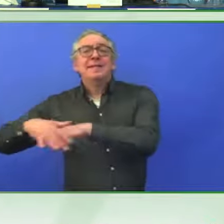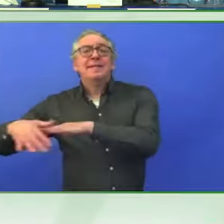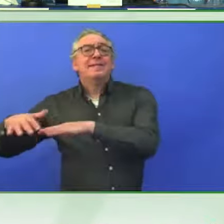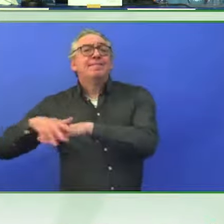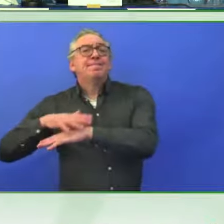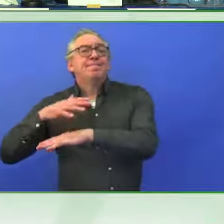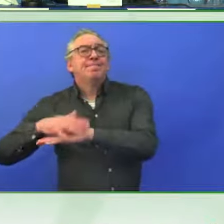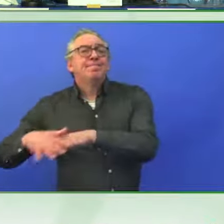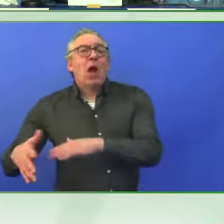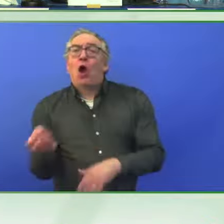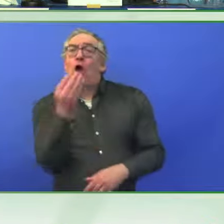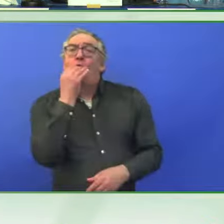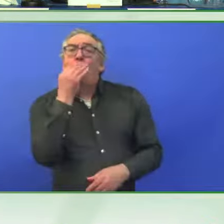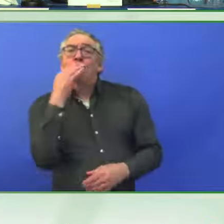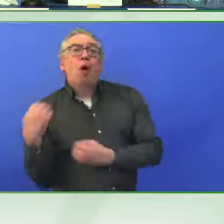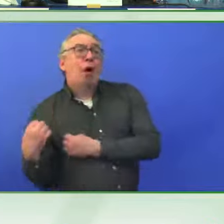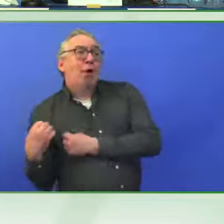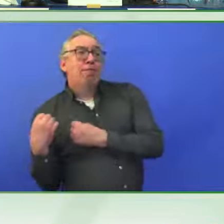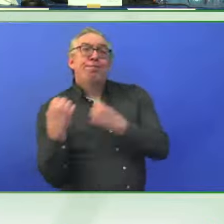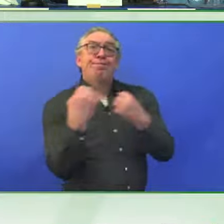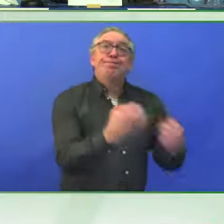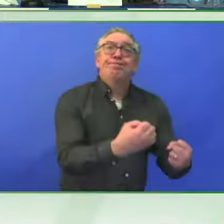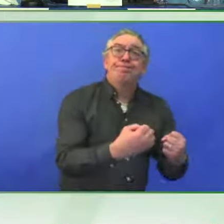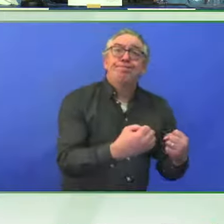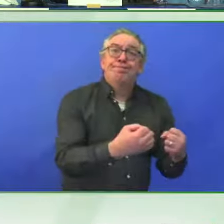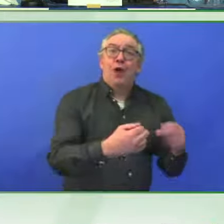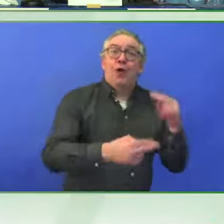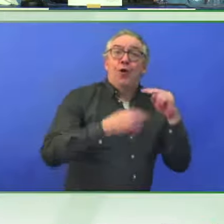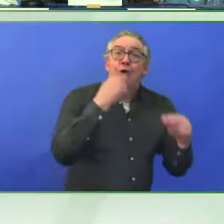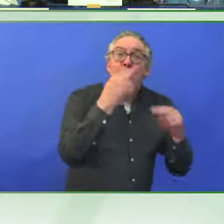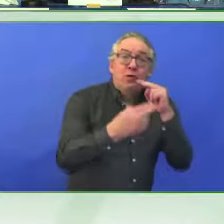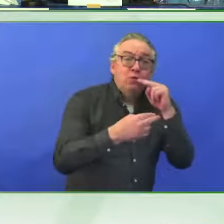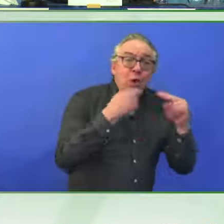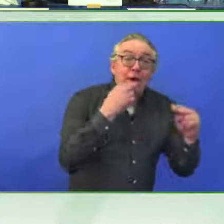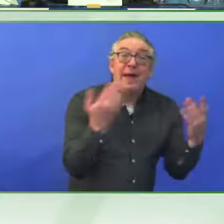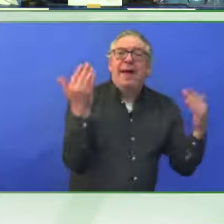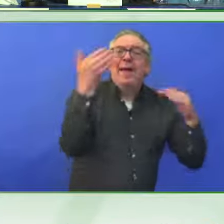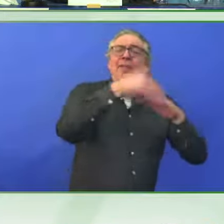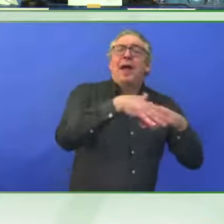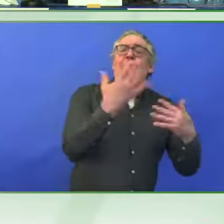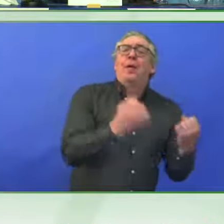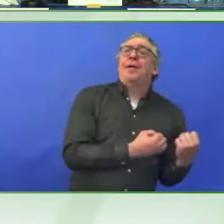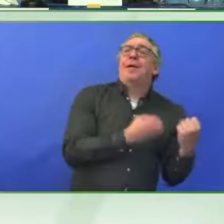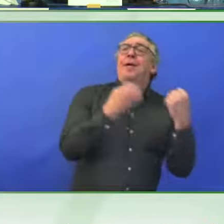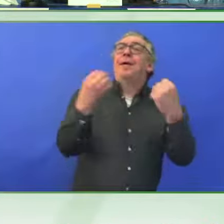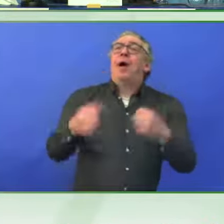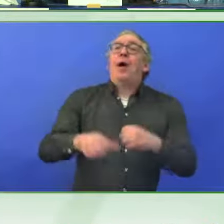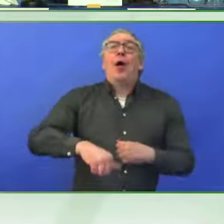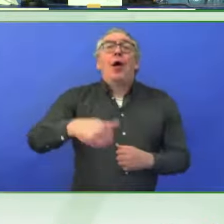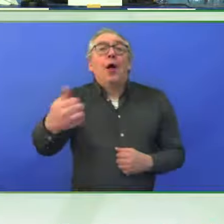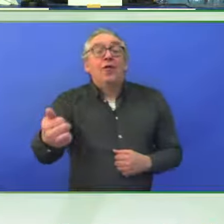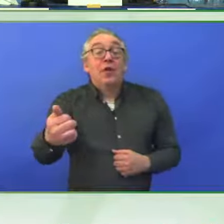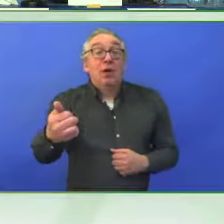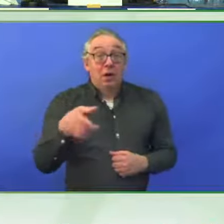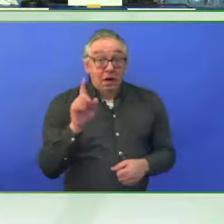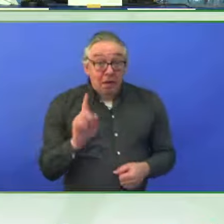apps? Only in Spain there are more than 8,000 cities. It's completely